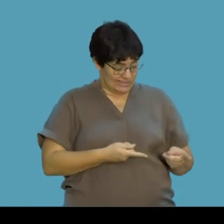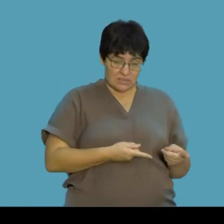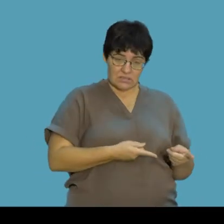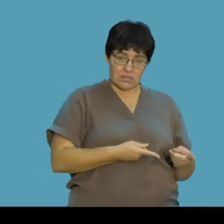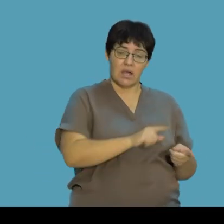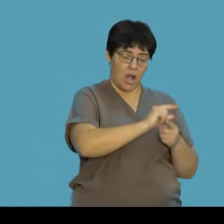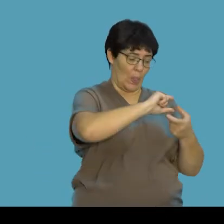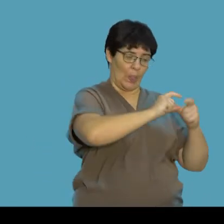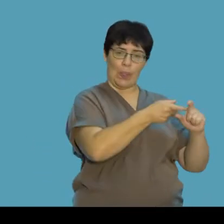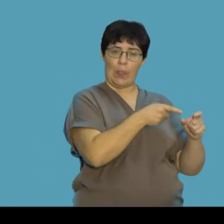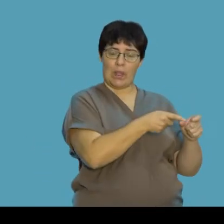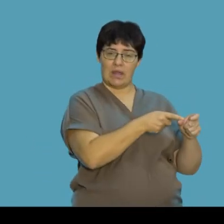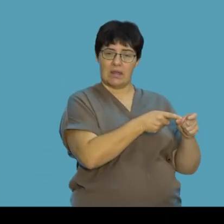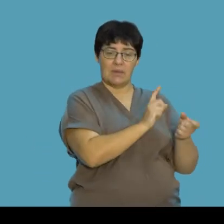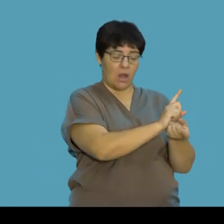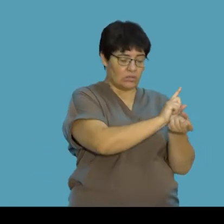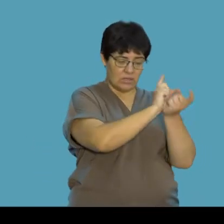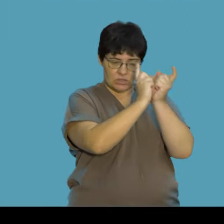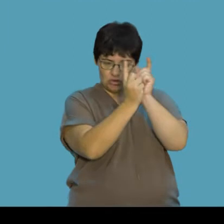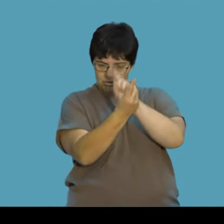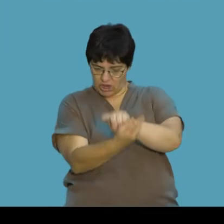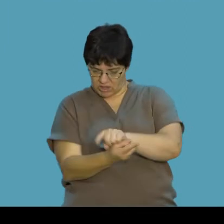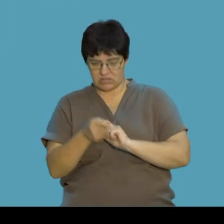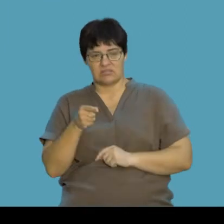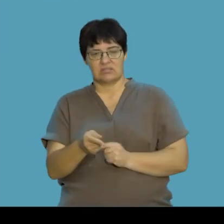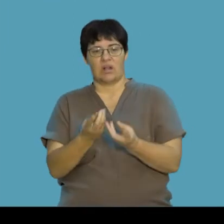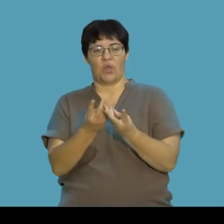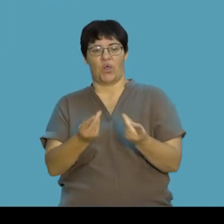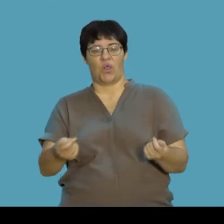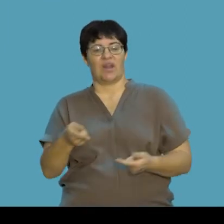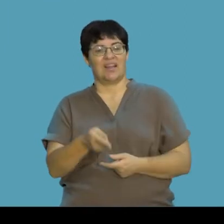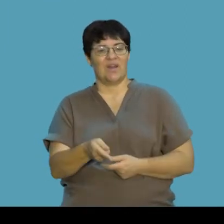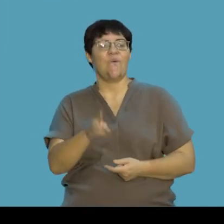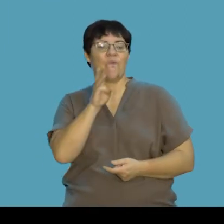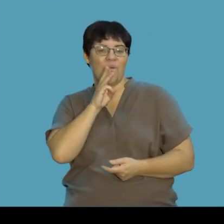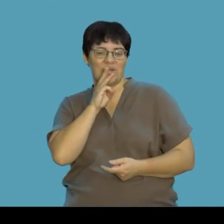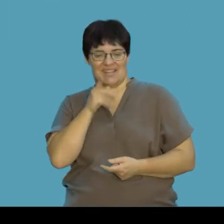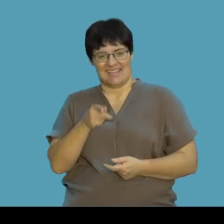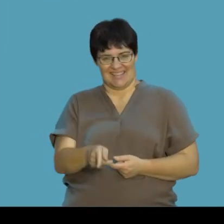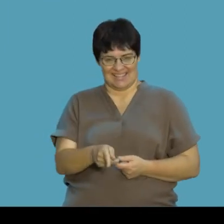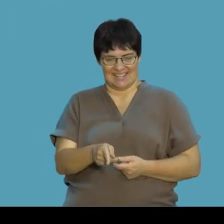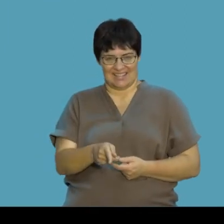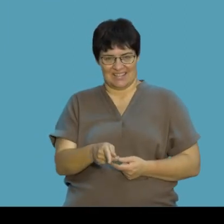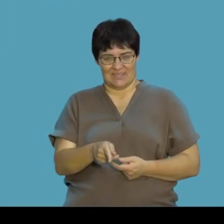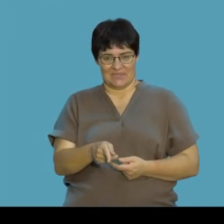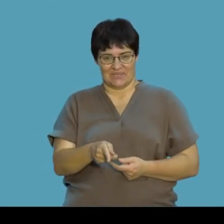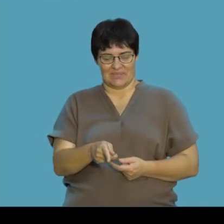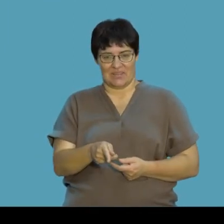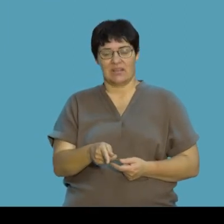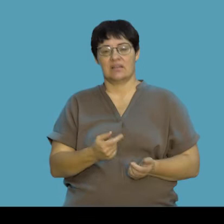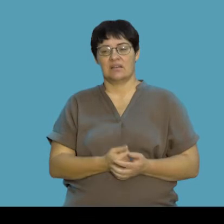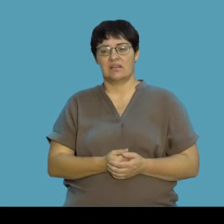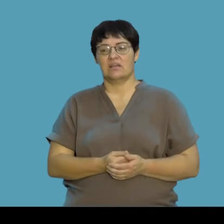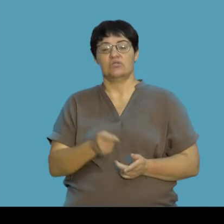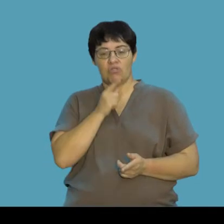material will change, but it will still be the same material in terms of what makes up that material. Same particles, the only thing that's going to